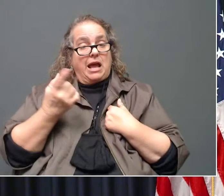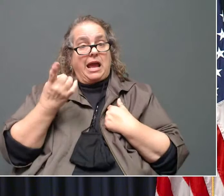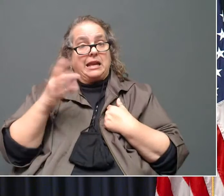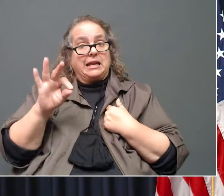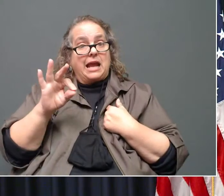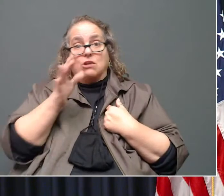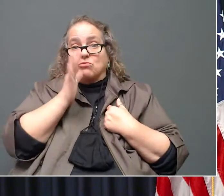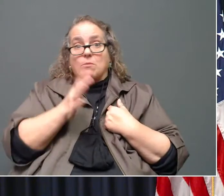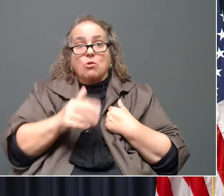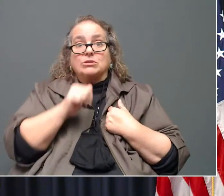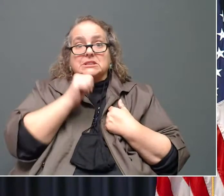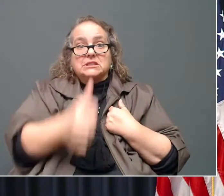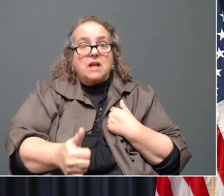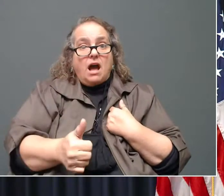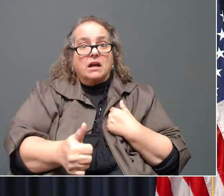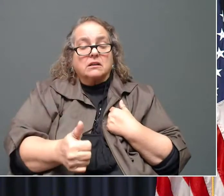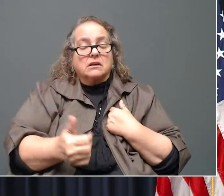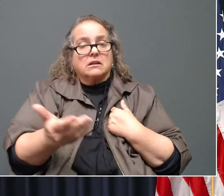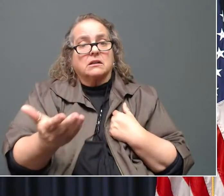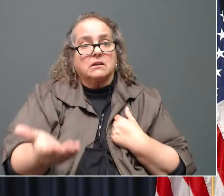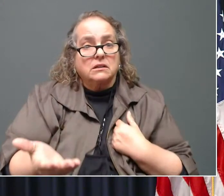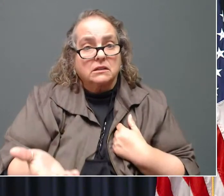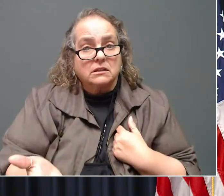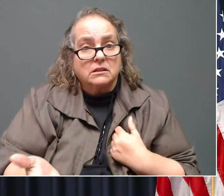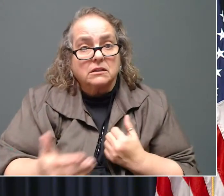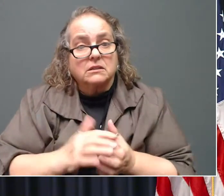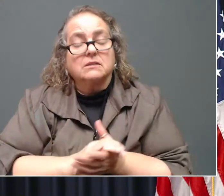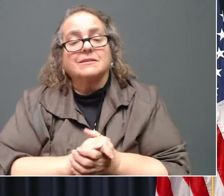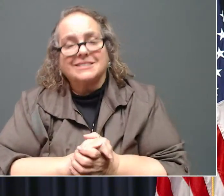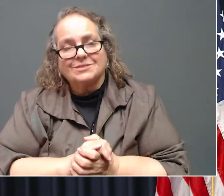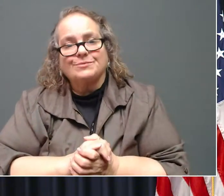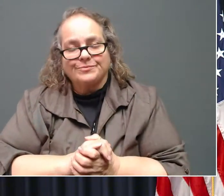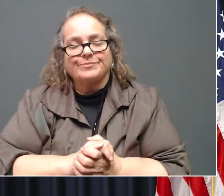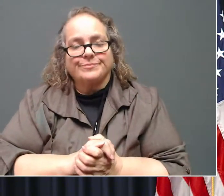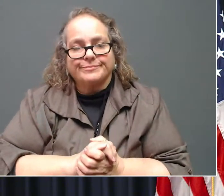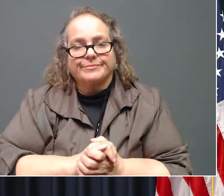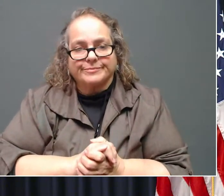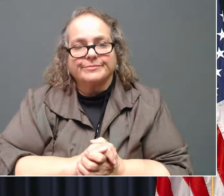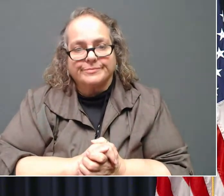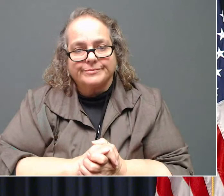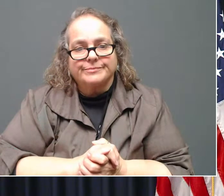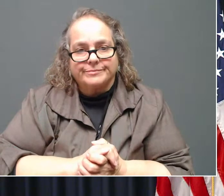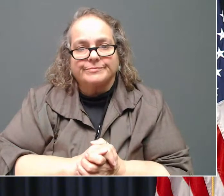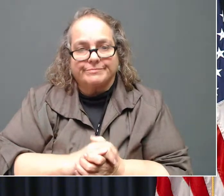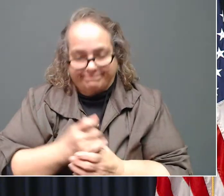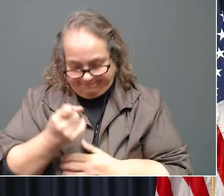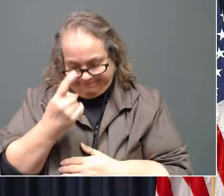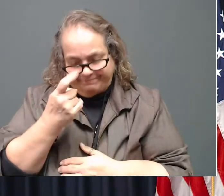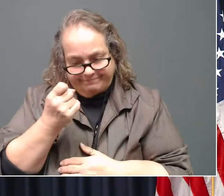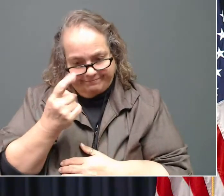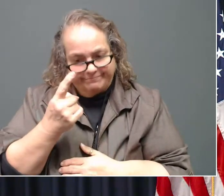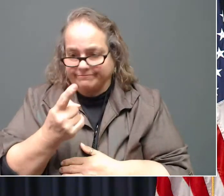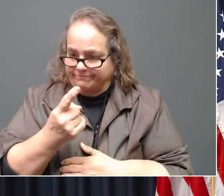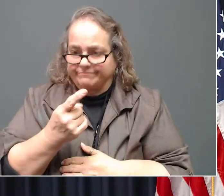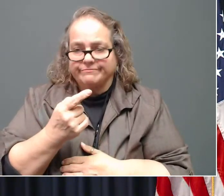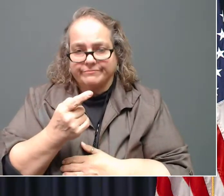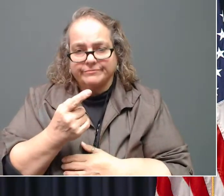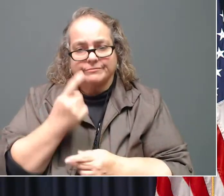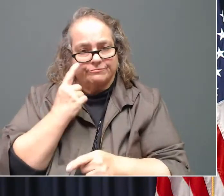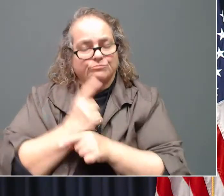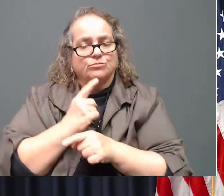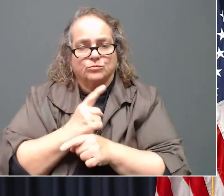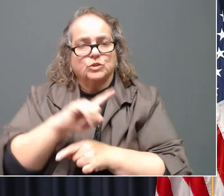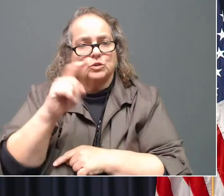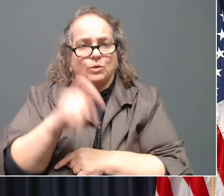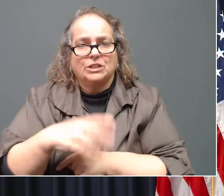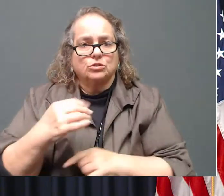doesn't? Mm-hmm. No, it's a legitimate question and concern. First,